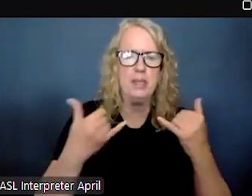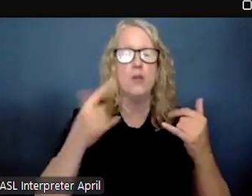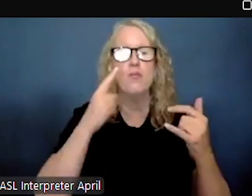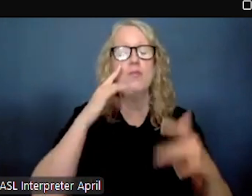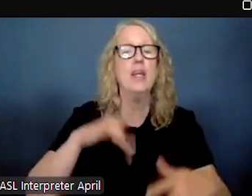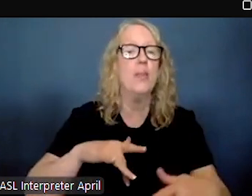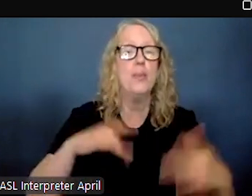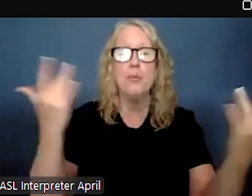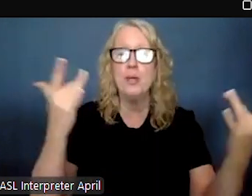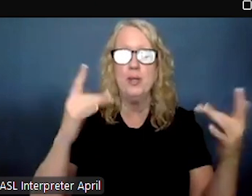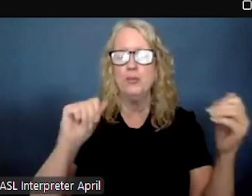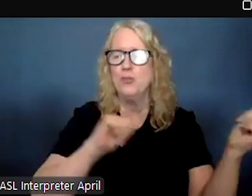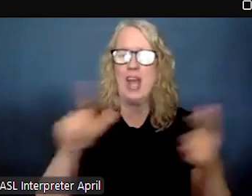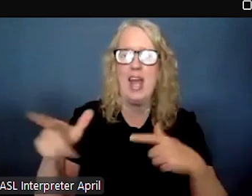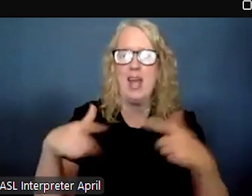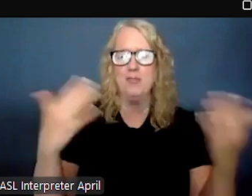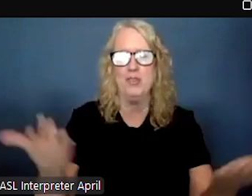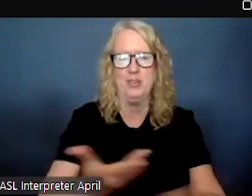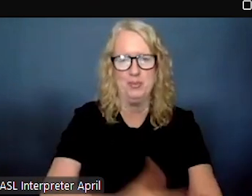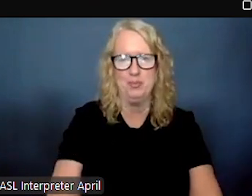thrilled to have everybody on.